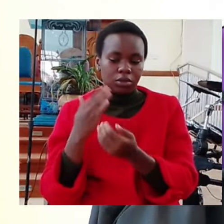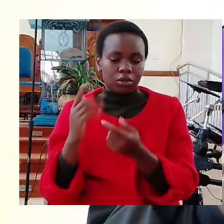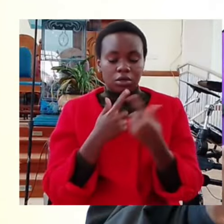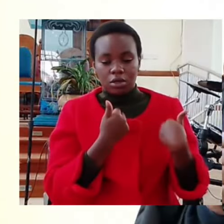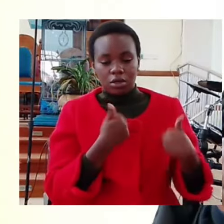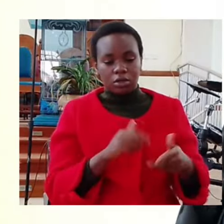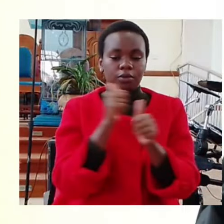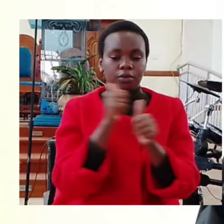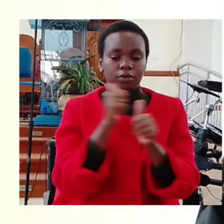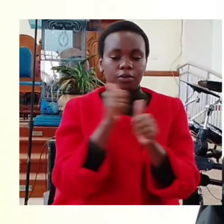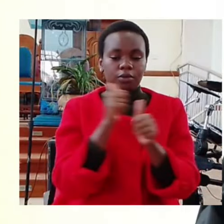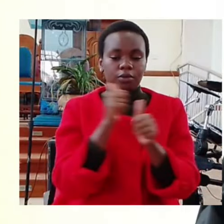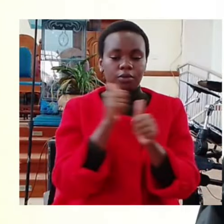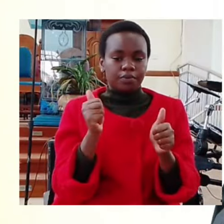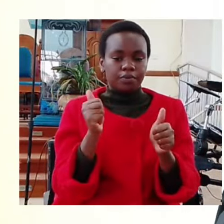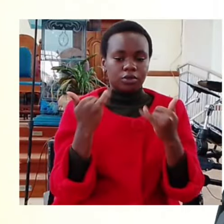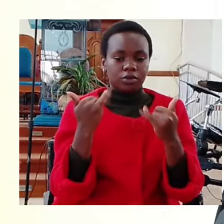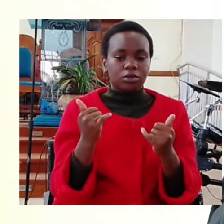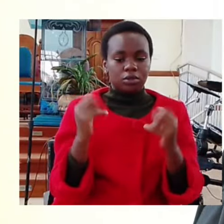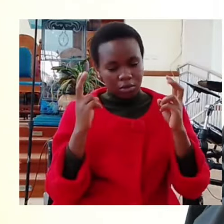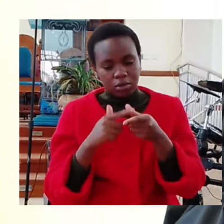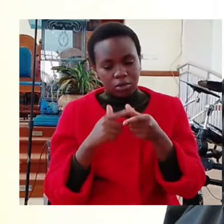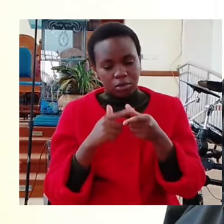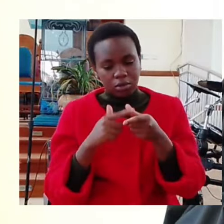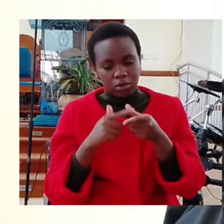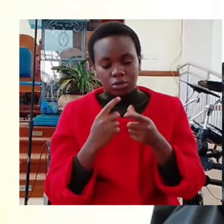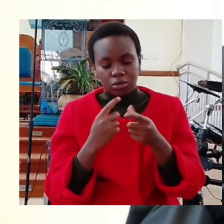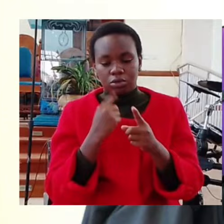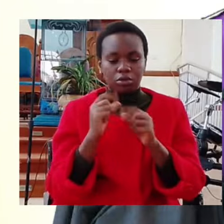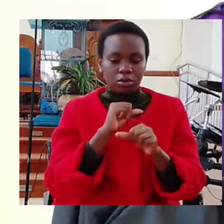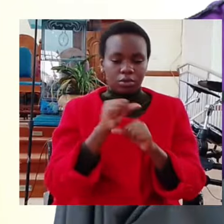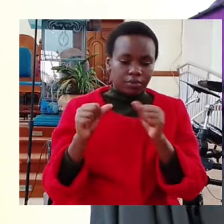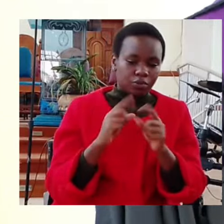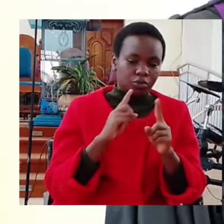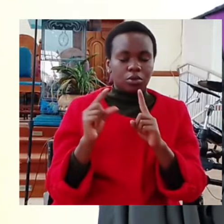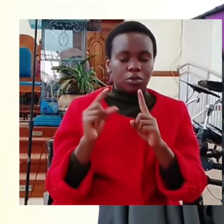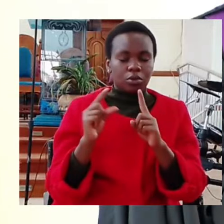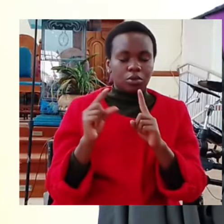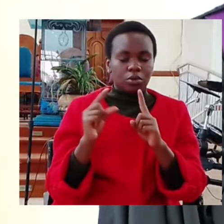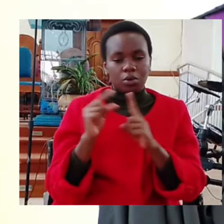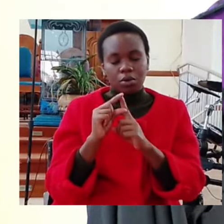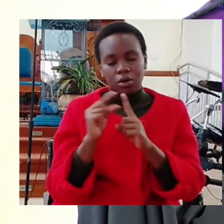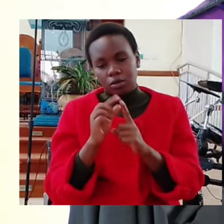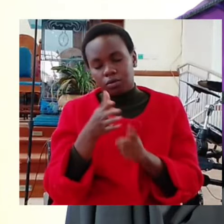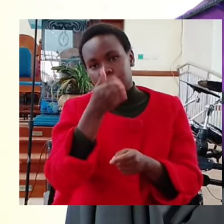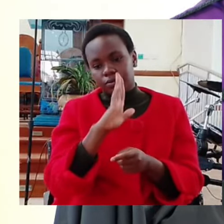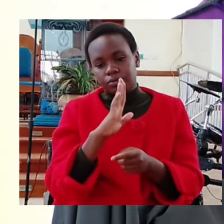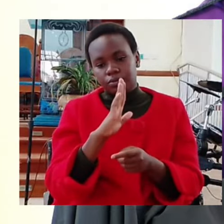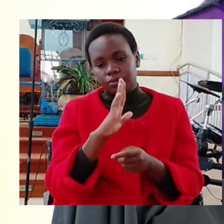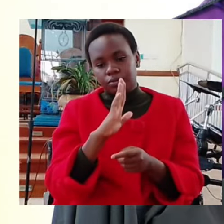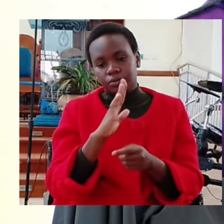when you quote scriptures to me, when you speak the word of God to me, when you preach to me,